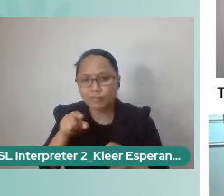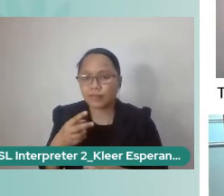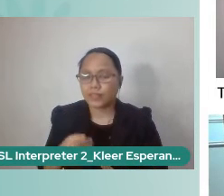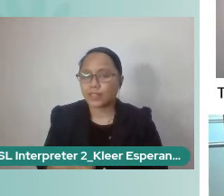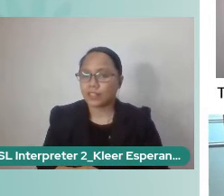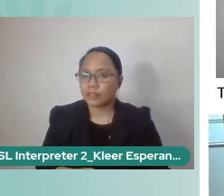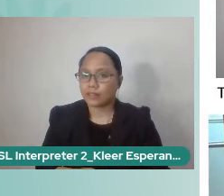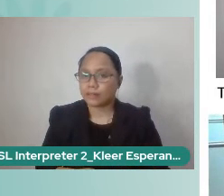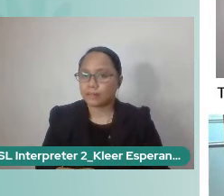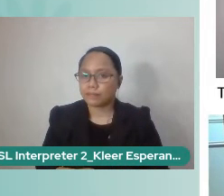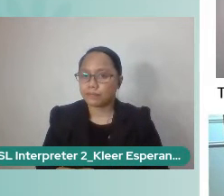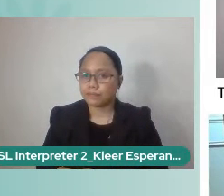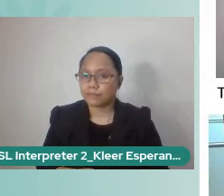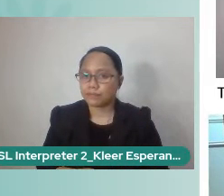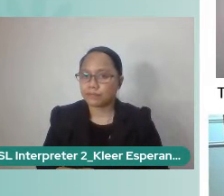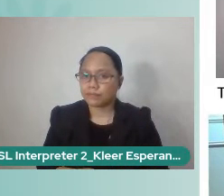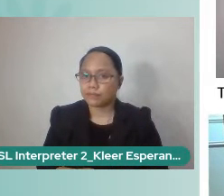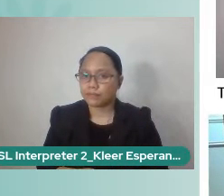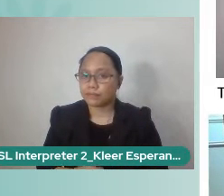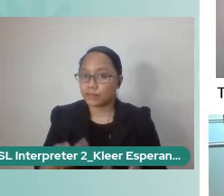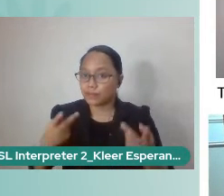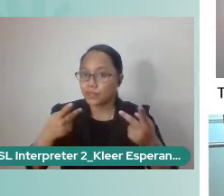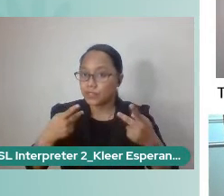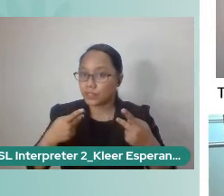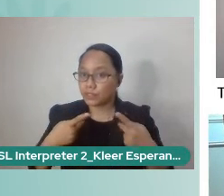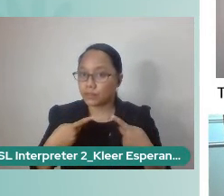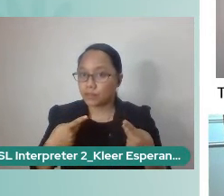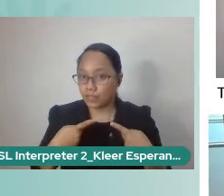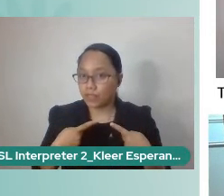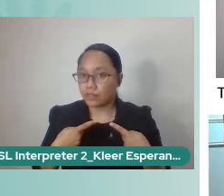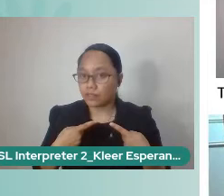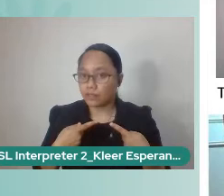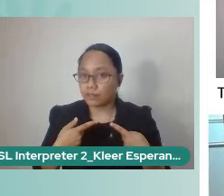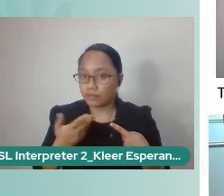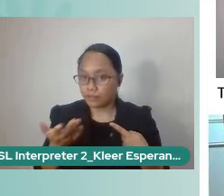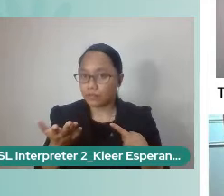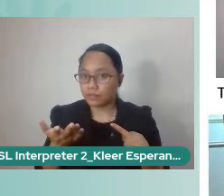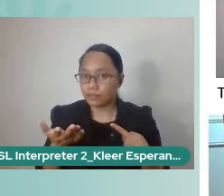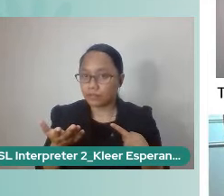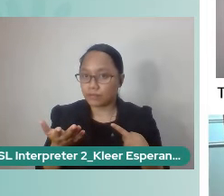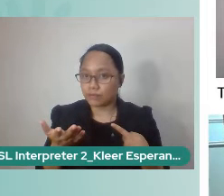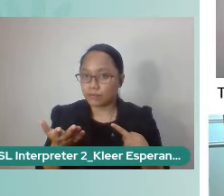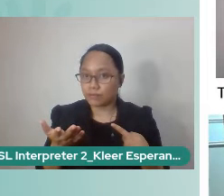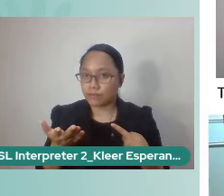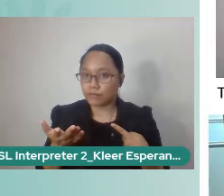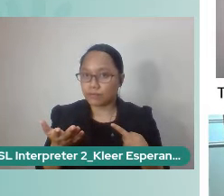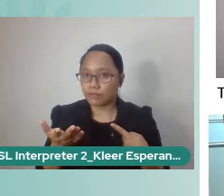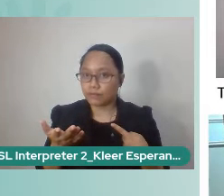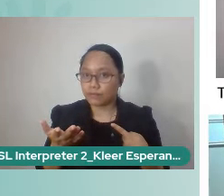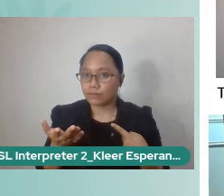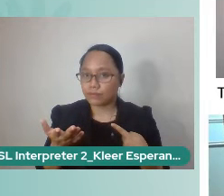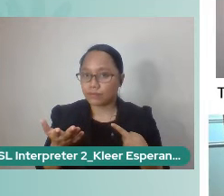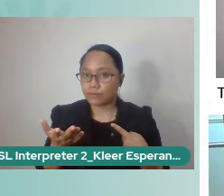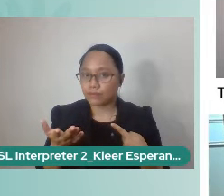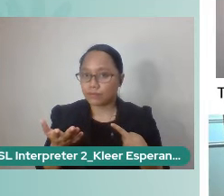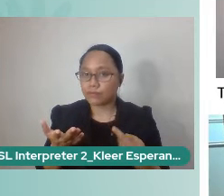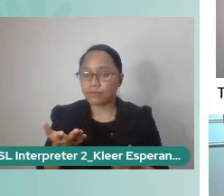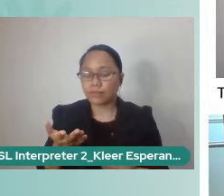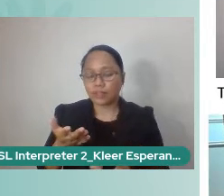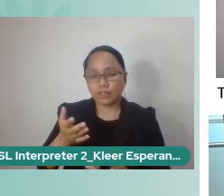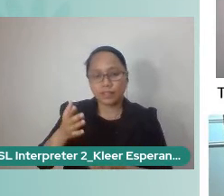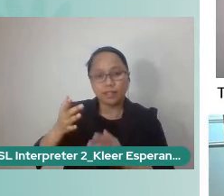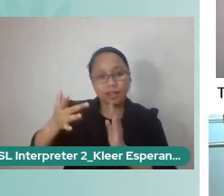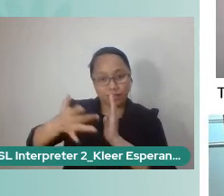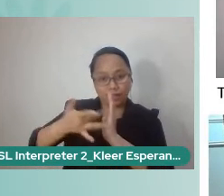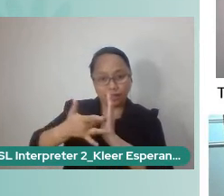But currently we have been procured this portable electrosurgical device,